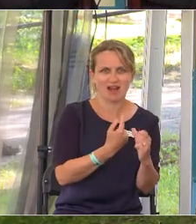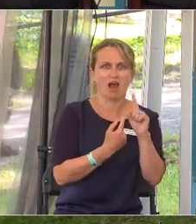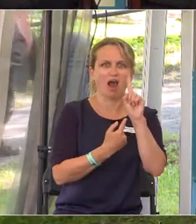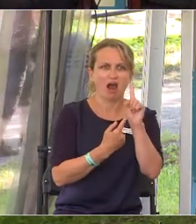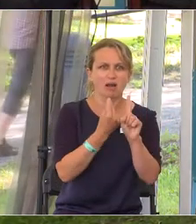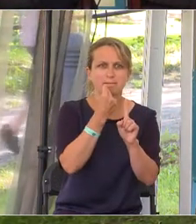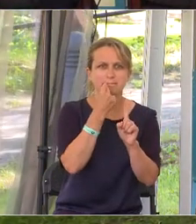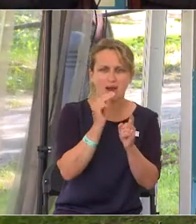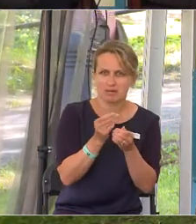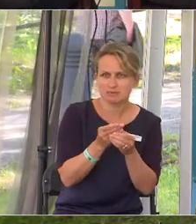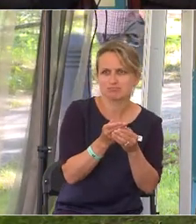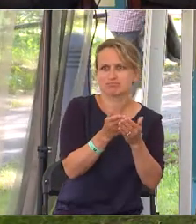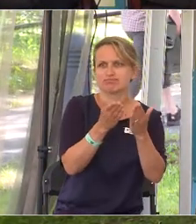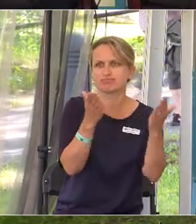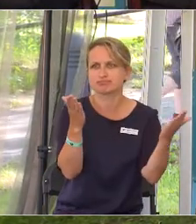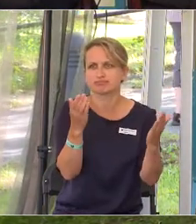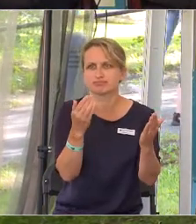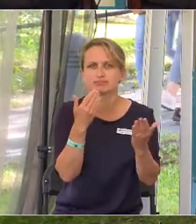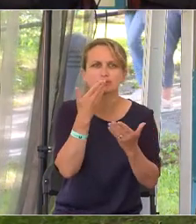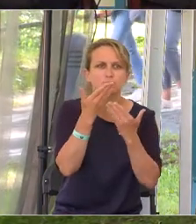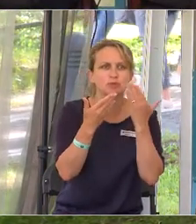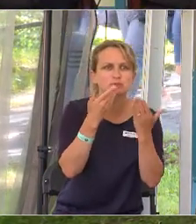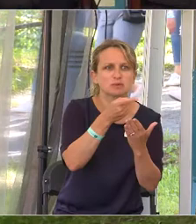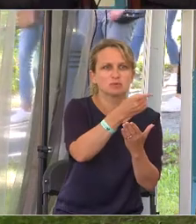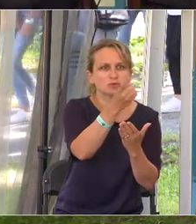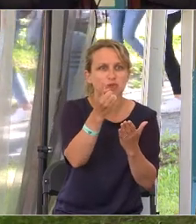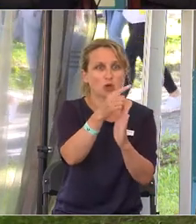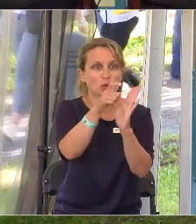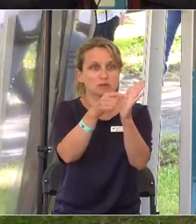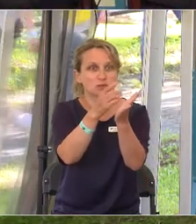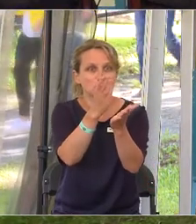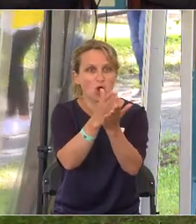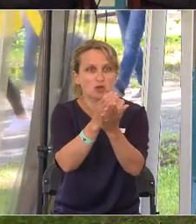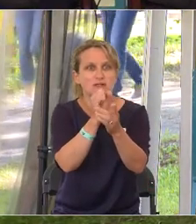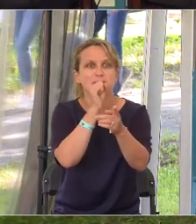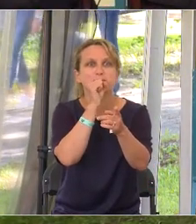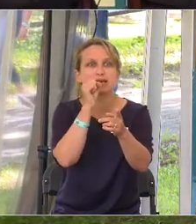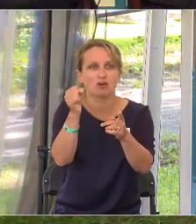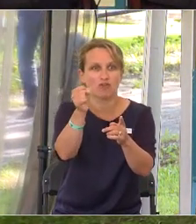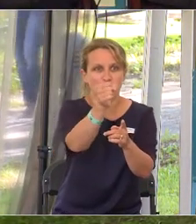A couple of you guys said you have a question, that there will be a microphone.